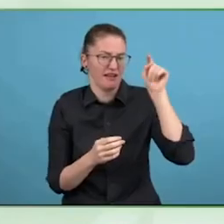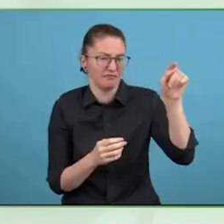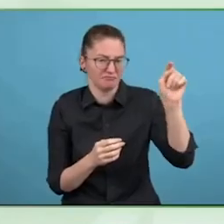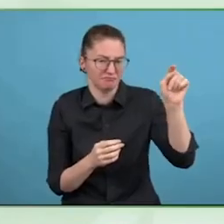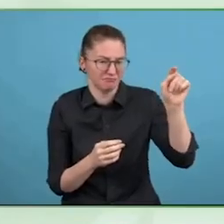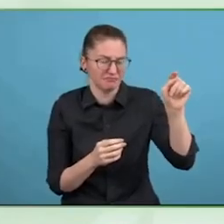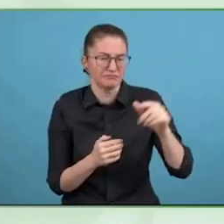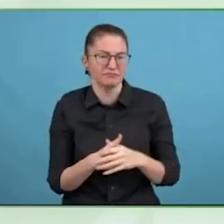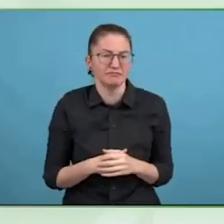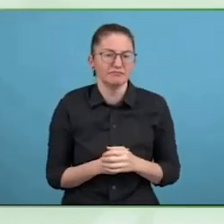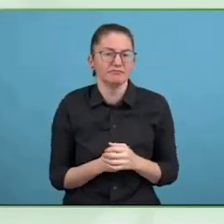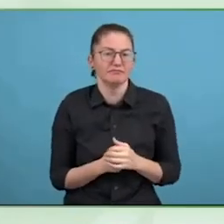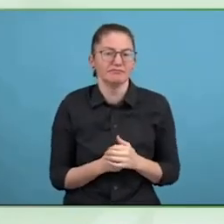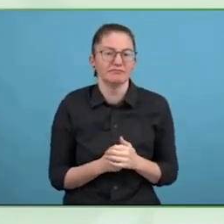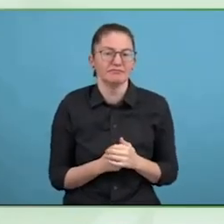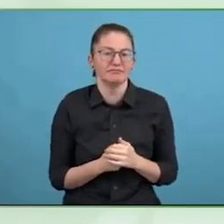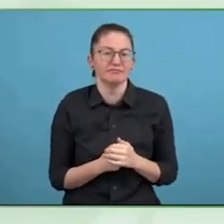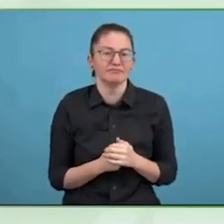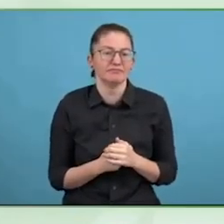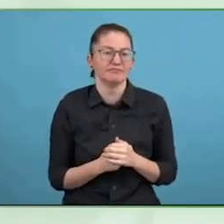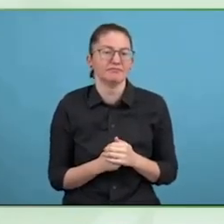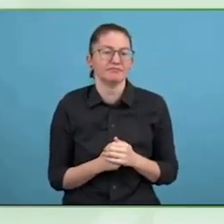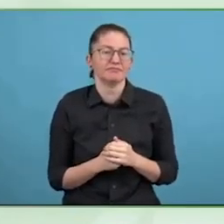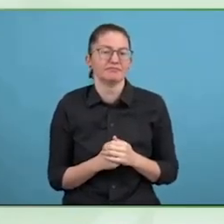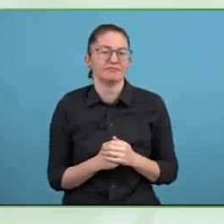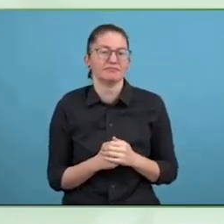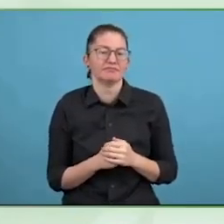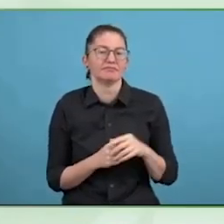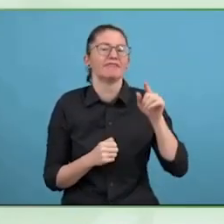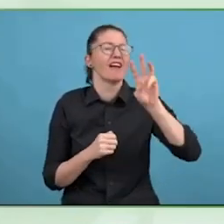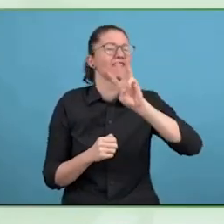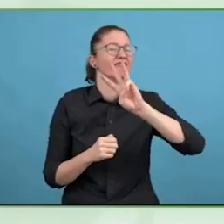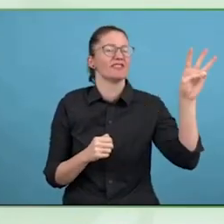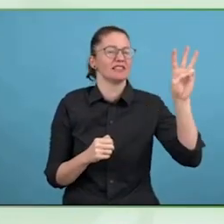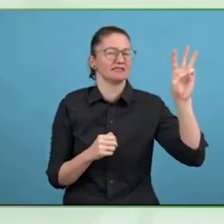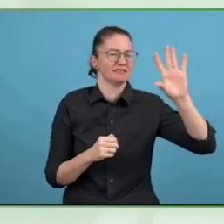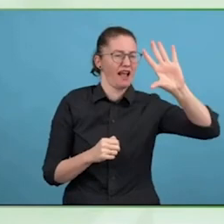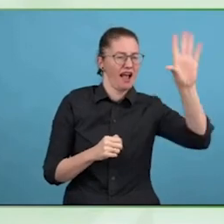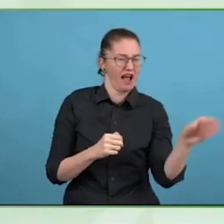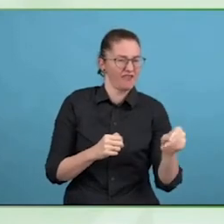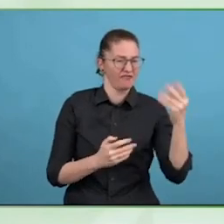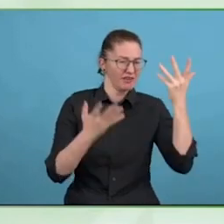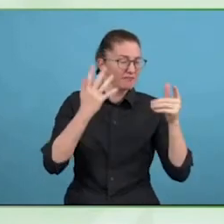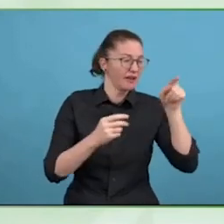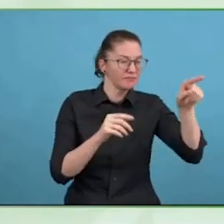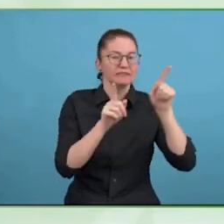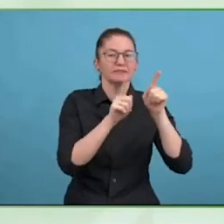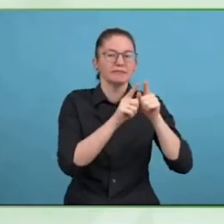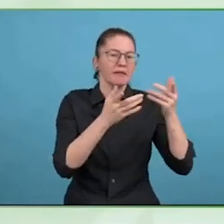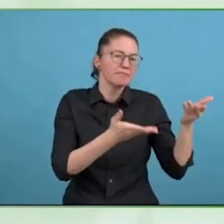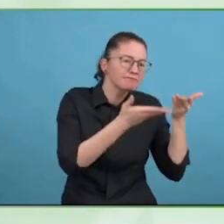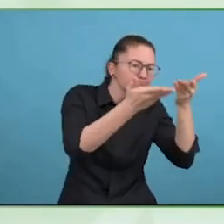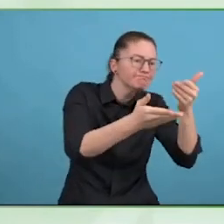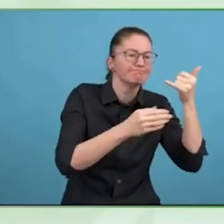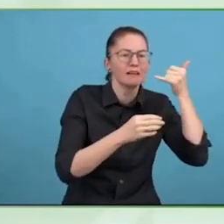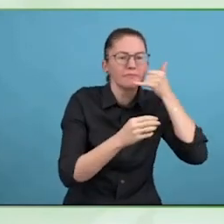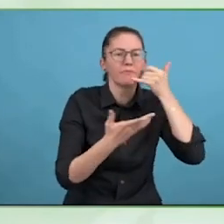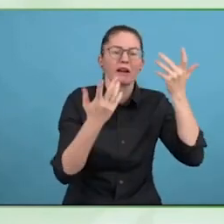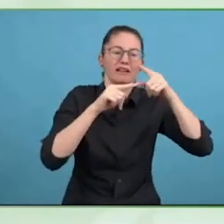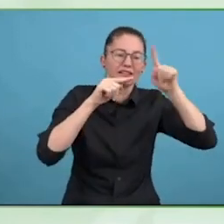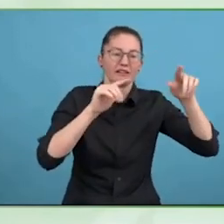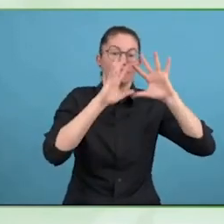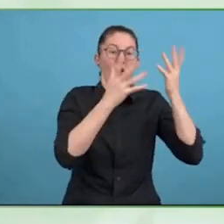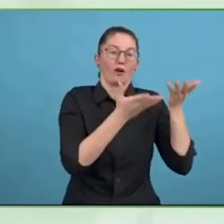partners. Those are some impressive names. So, as you've learned from